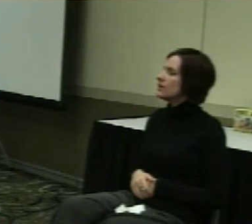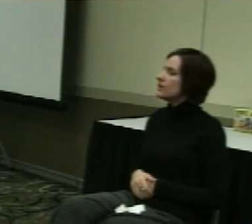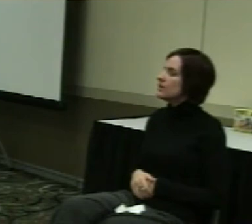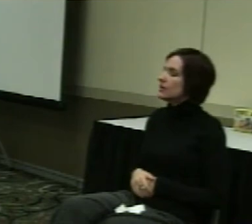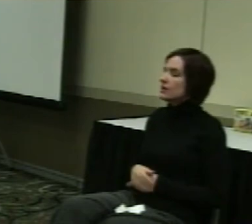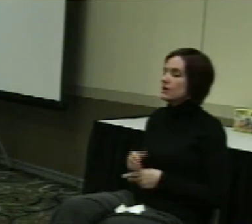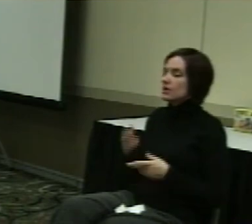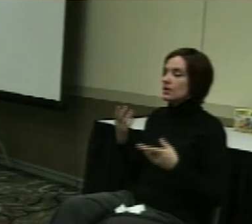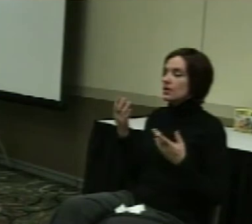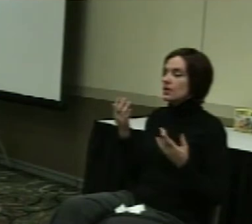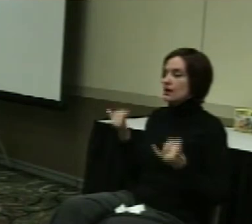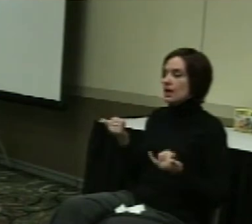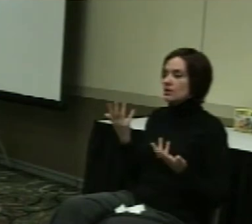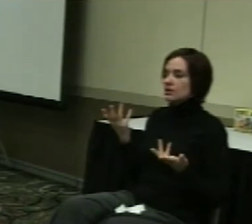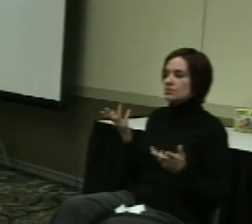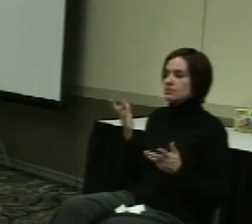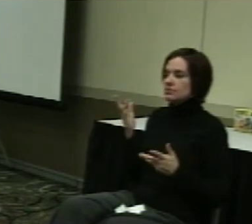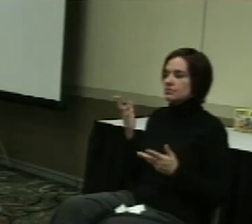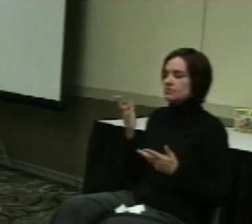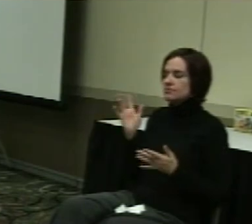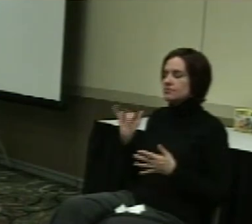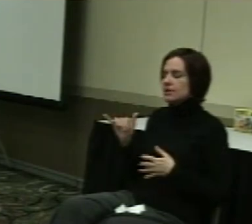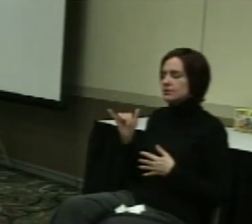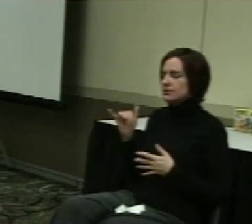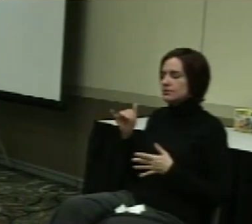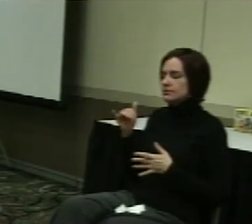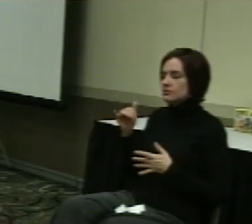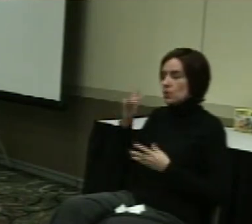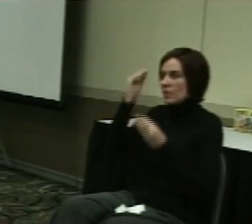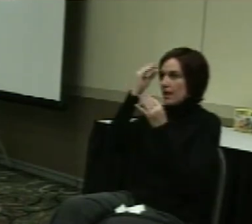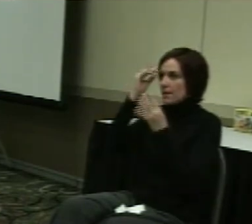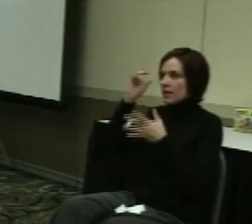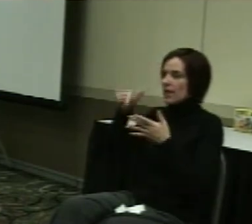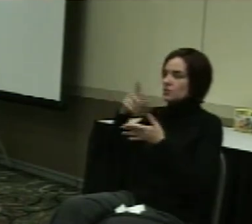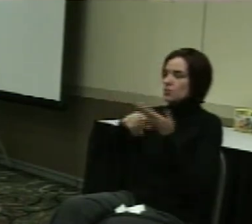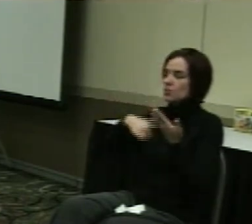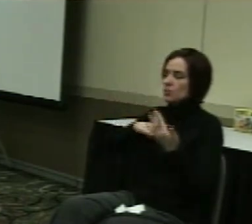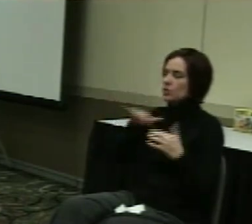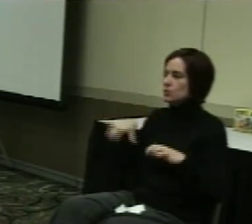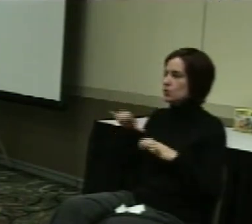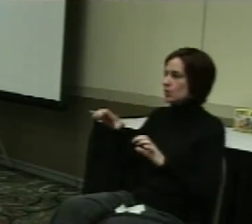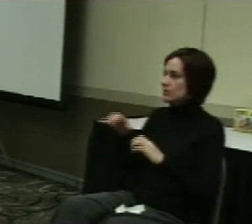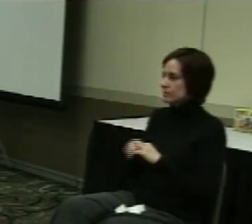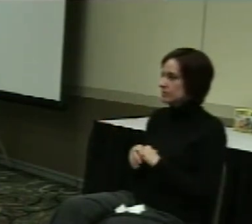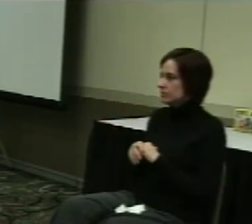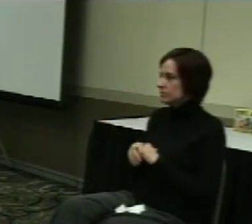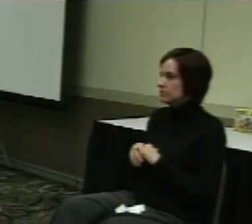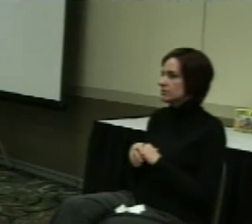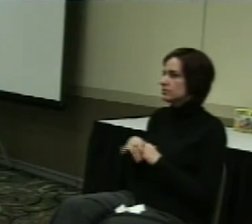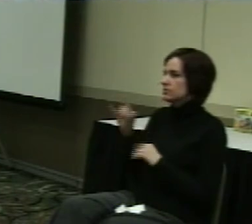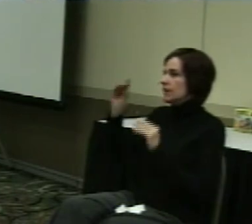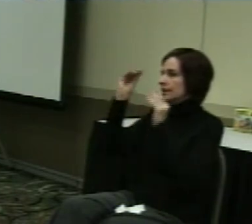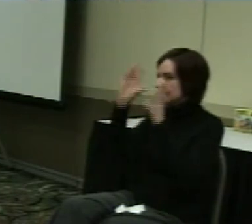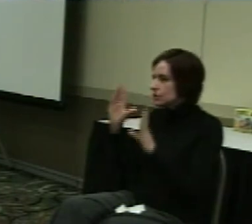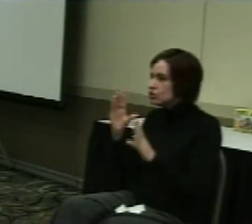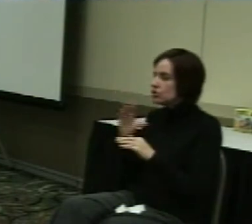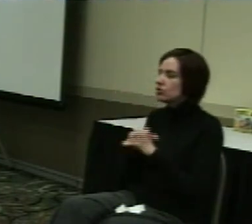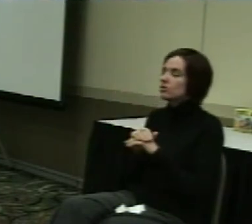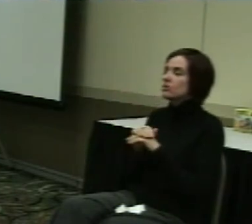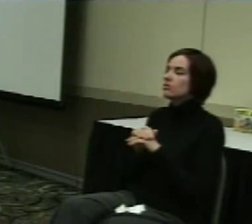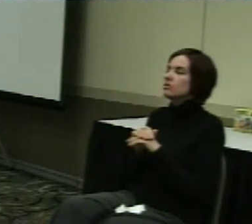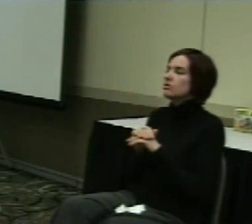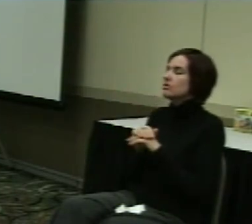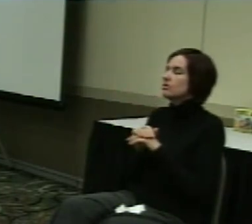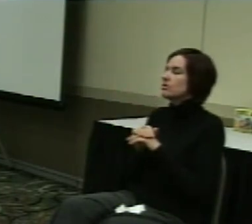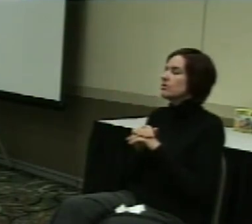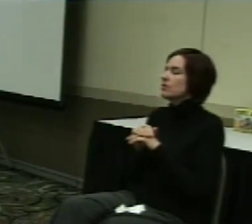that is what we're doing here. I thought I would add a little graphic for you here. As a teacher and as a somebody who